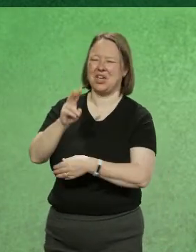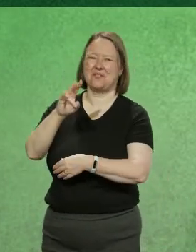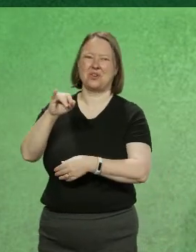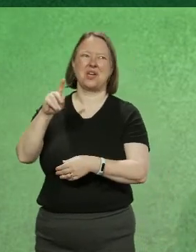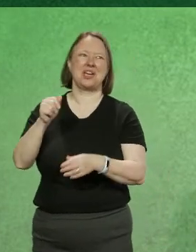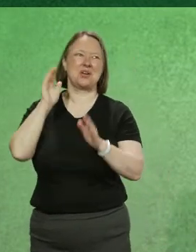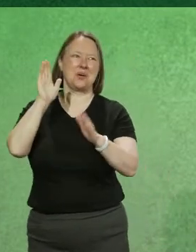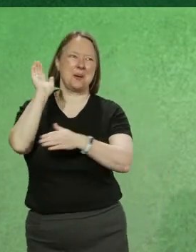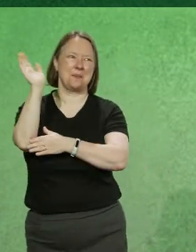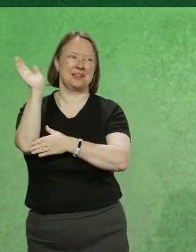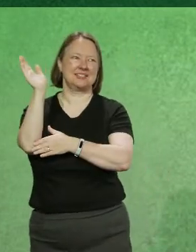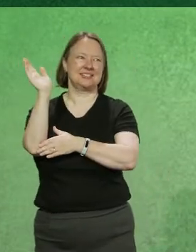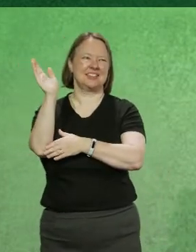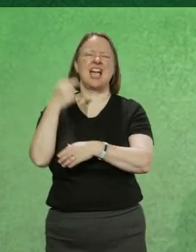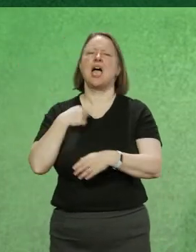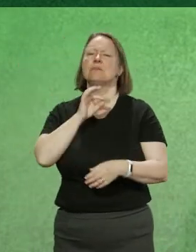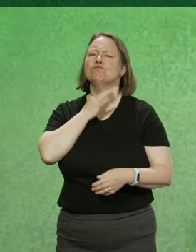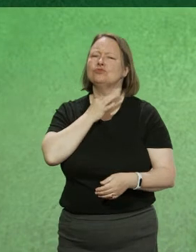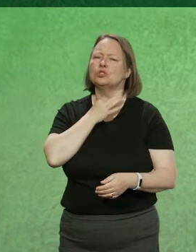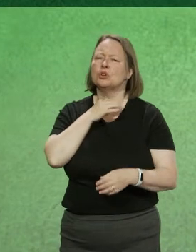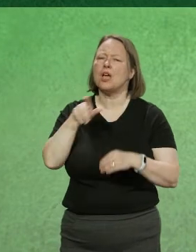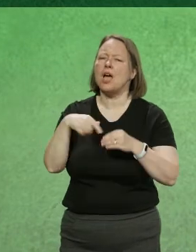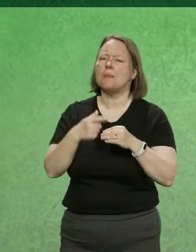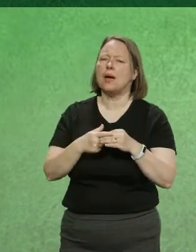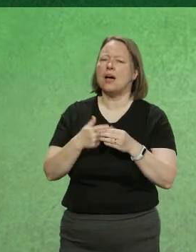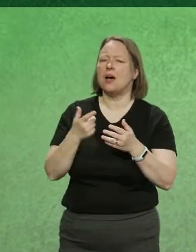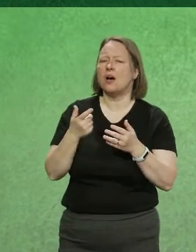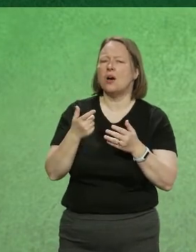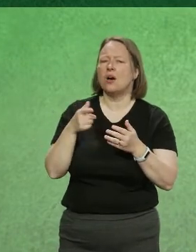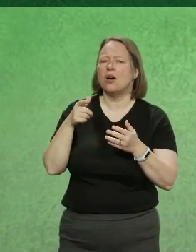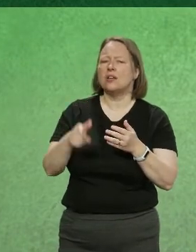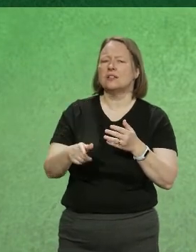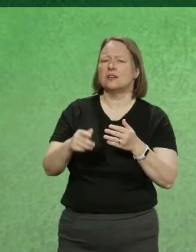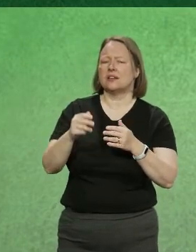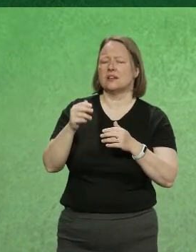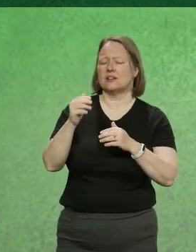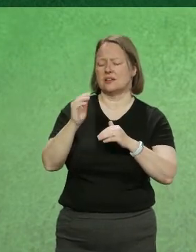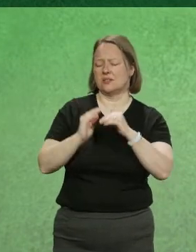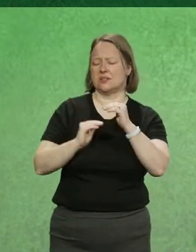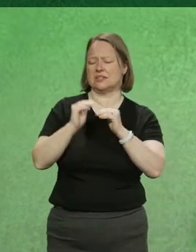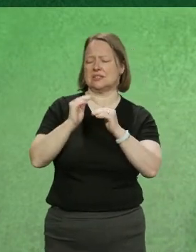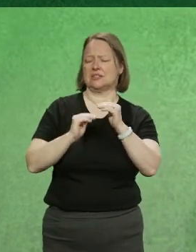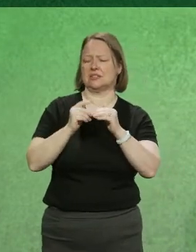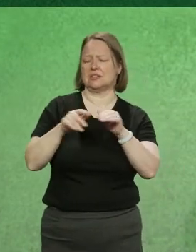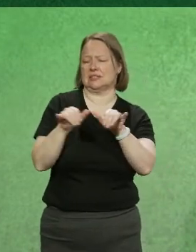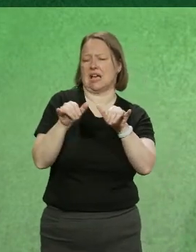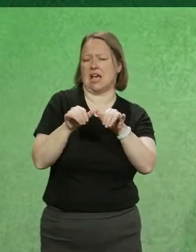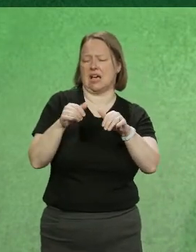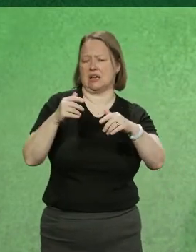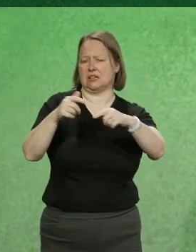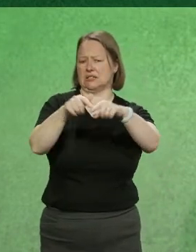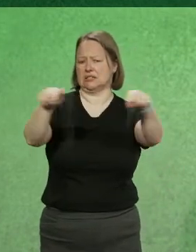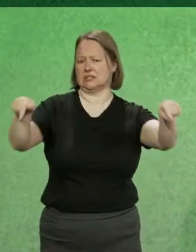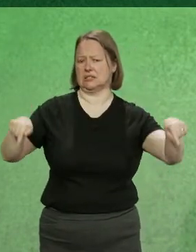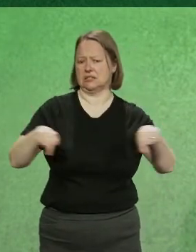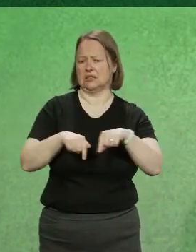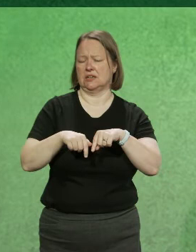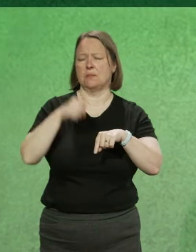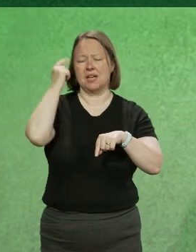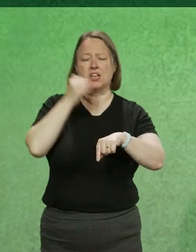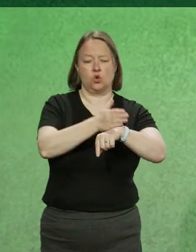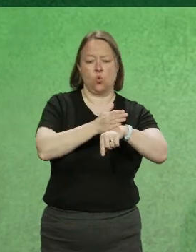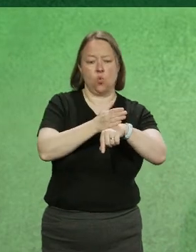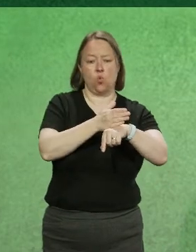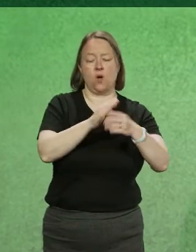great presentation. I was curious about the capacity of the facility that you outlined. And since the Wood Village has so